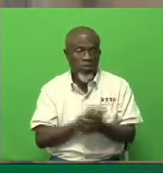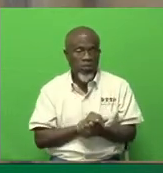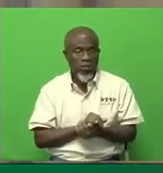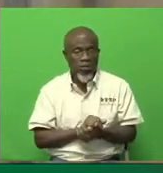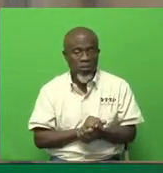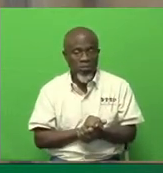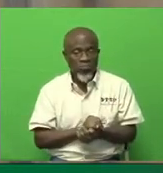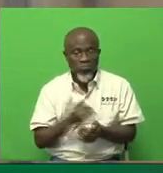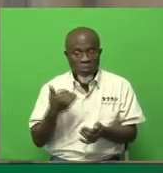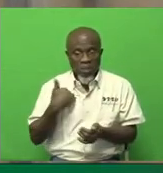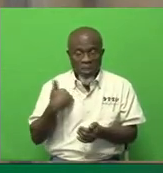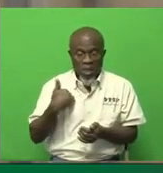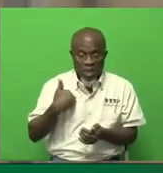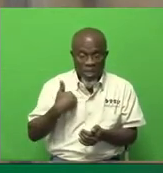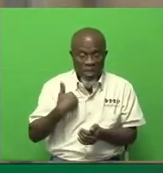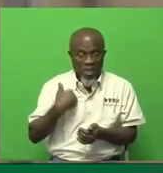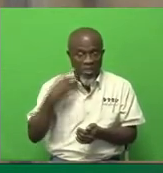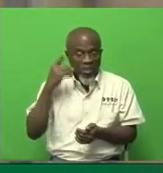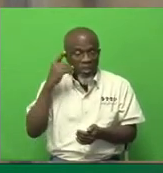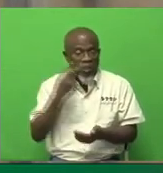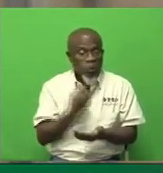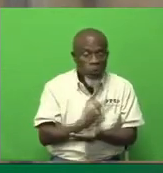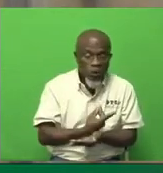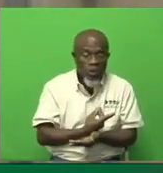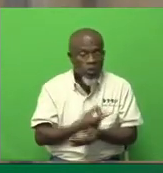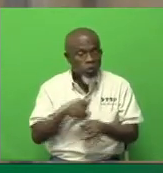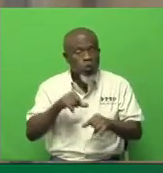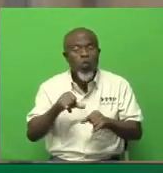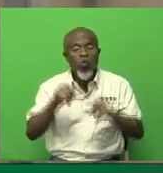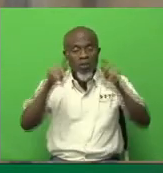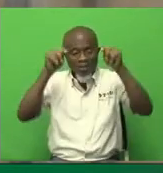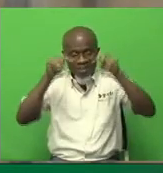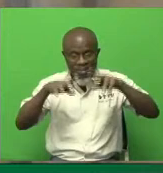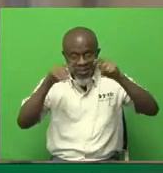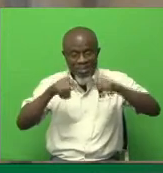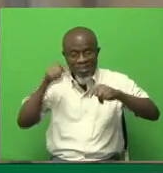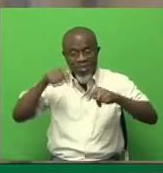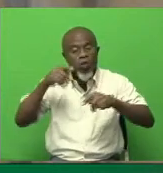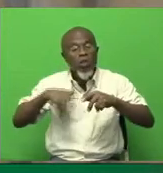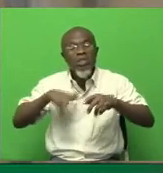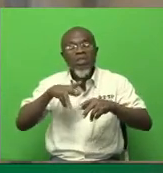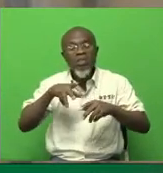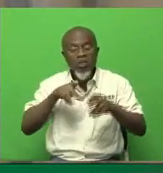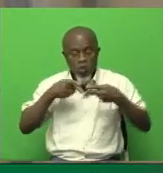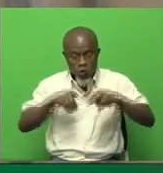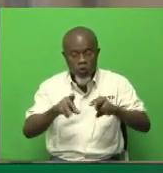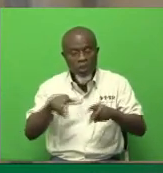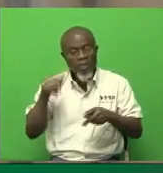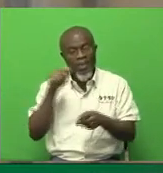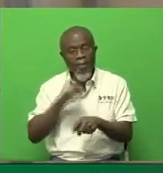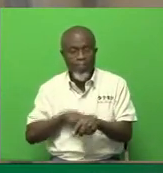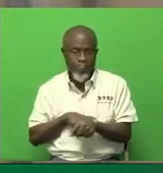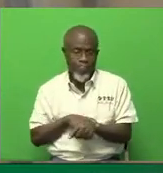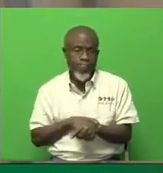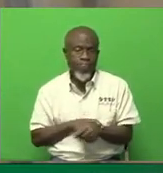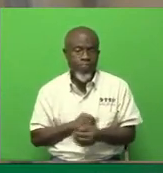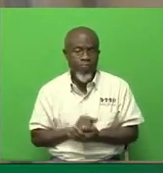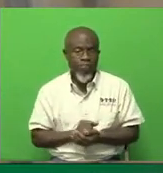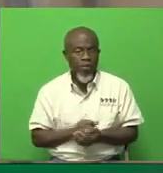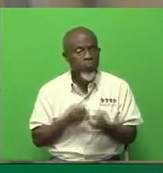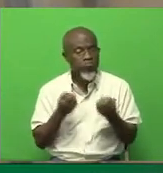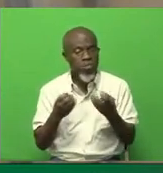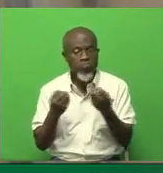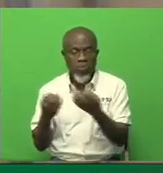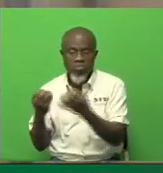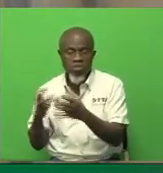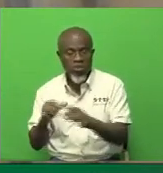times Minister Maurice Julian other members of parliament here 120 000 young people who benefited